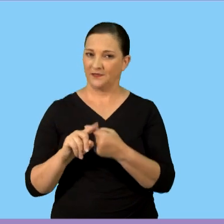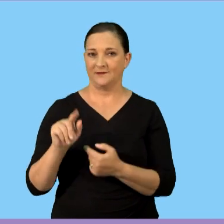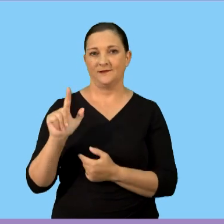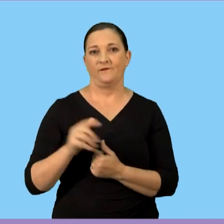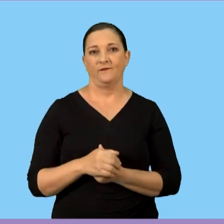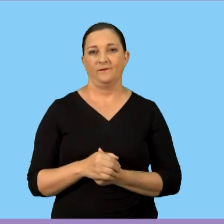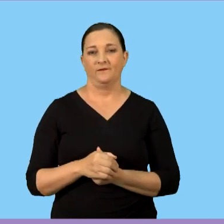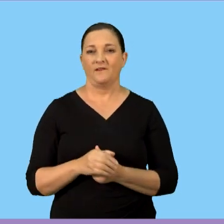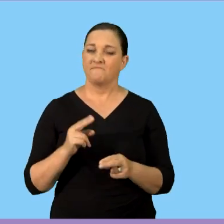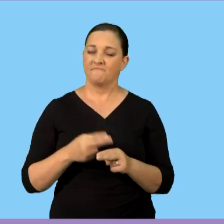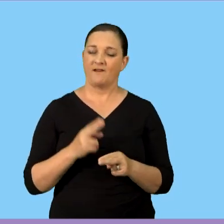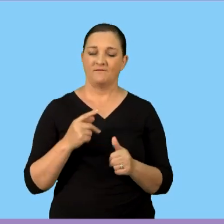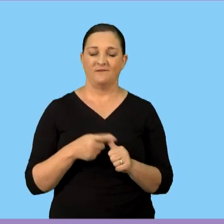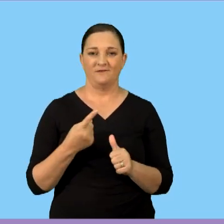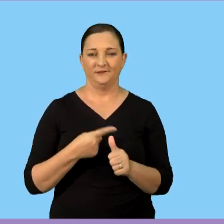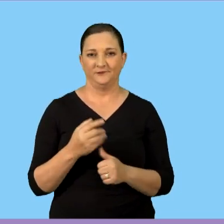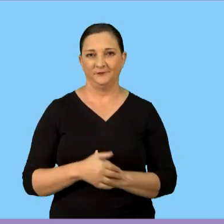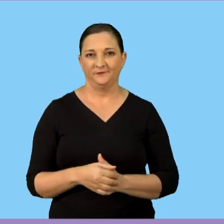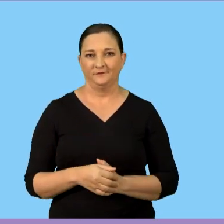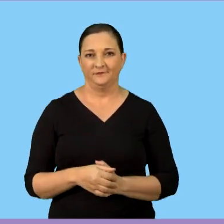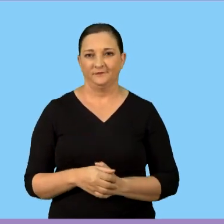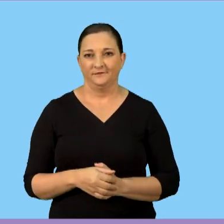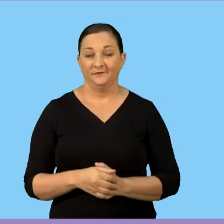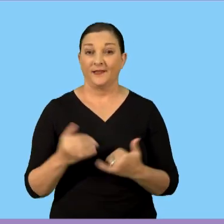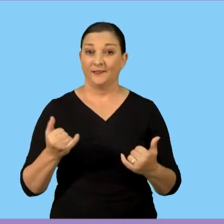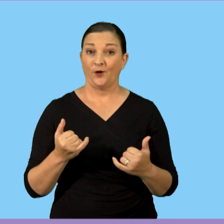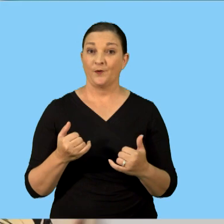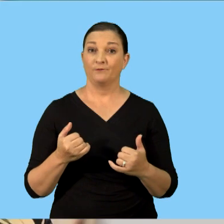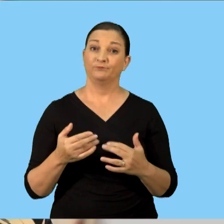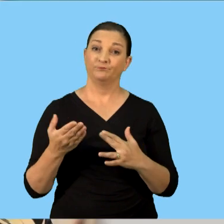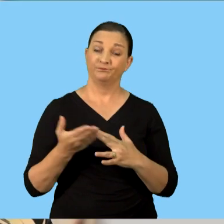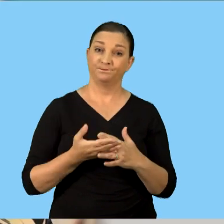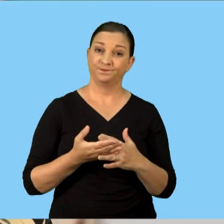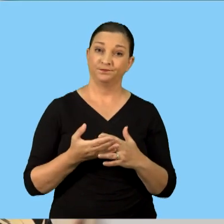plus 7. And that is going to be our final answer.